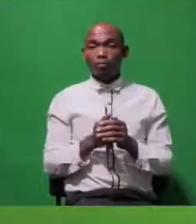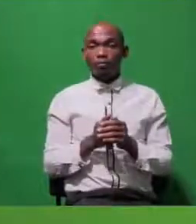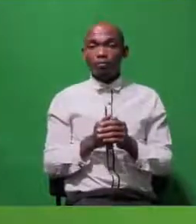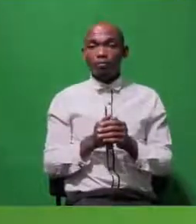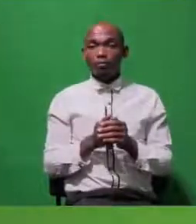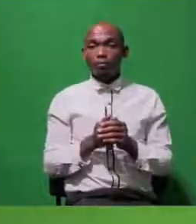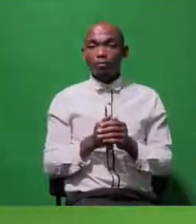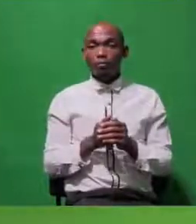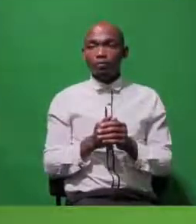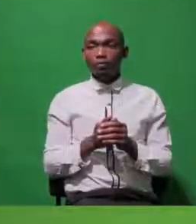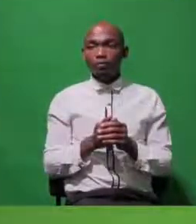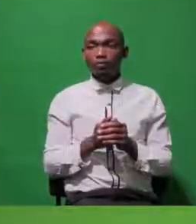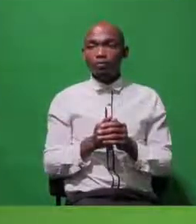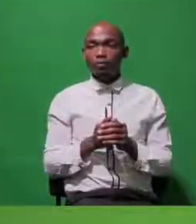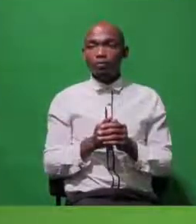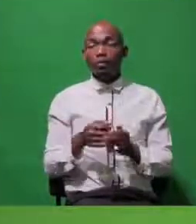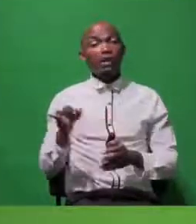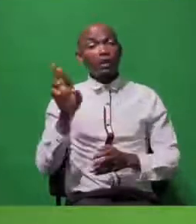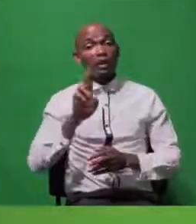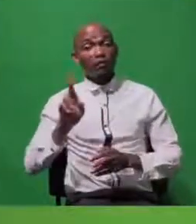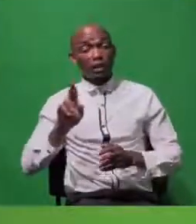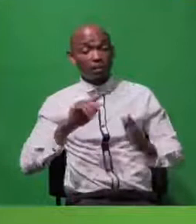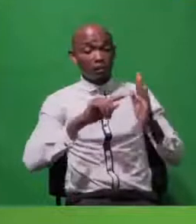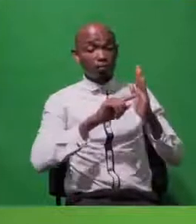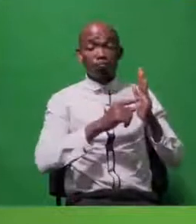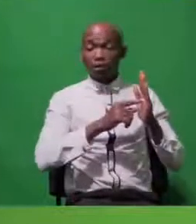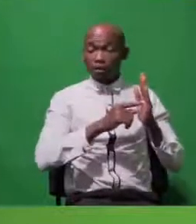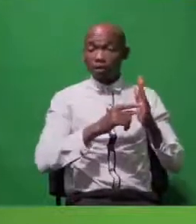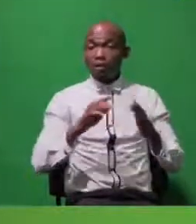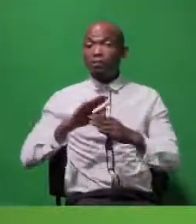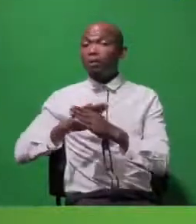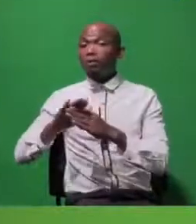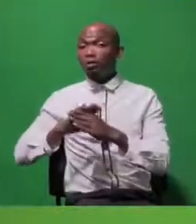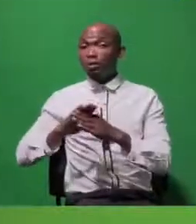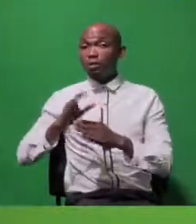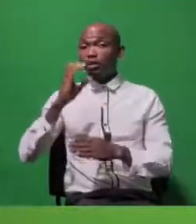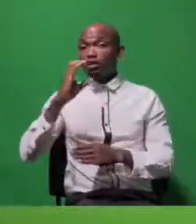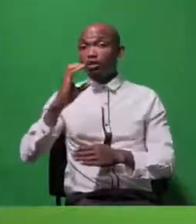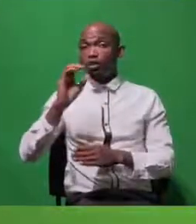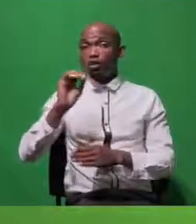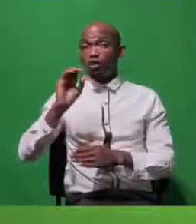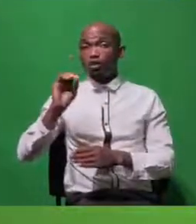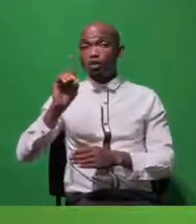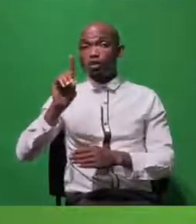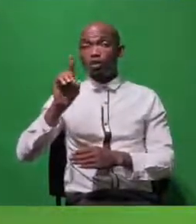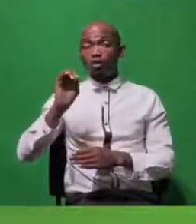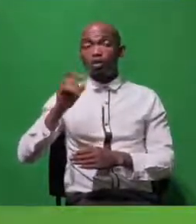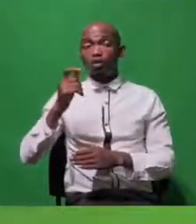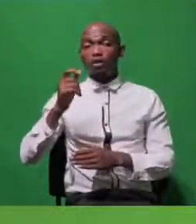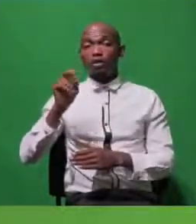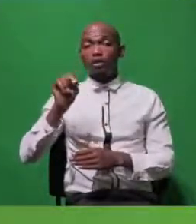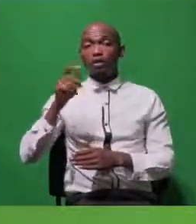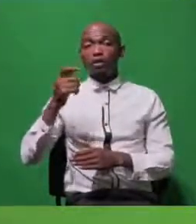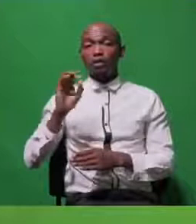we can reflect the point by using coordinates. You can reflect the point